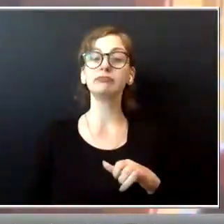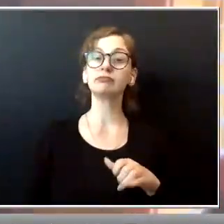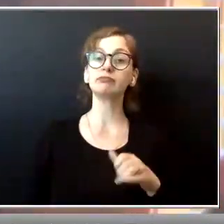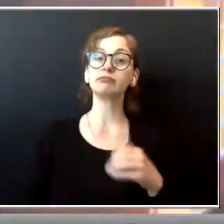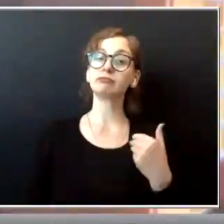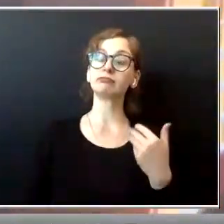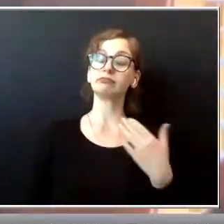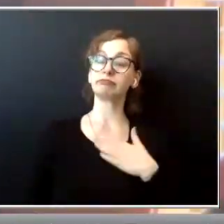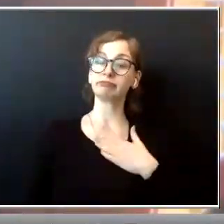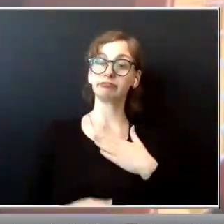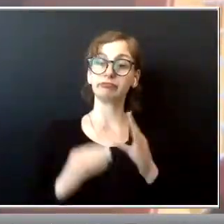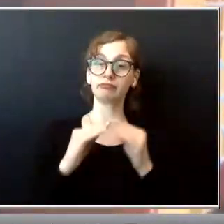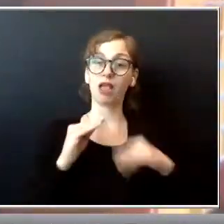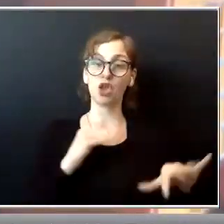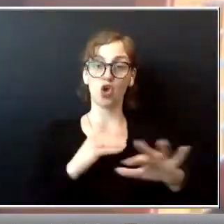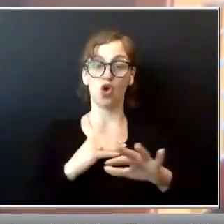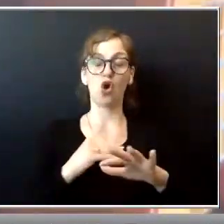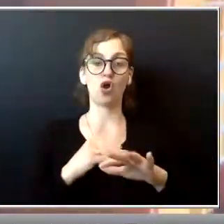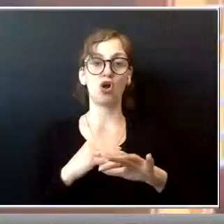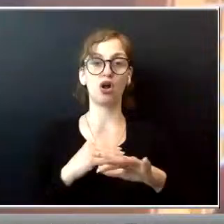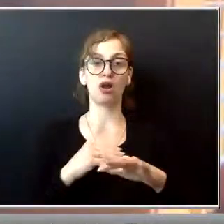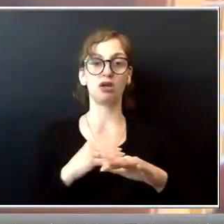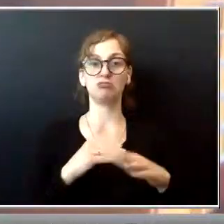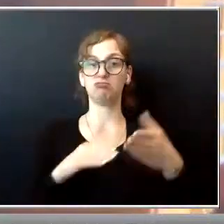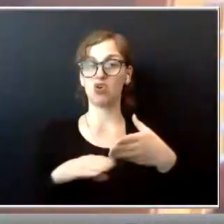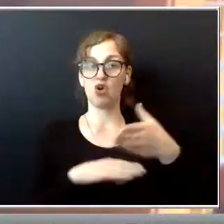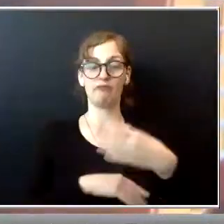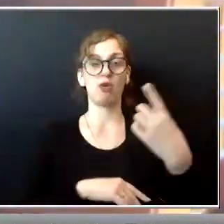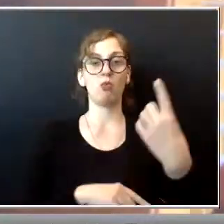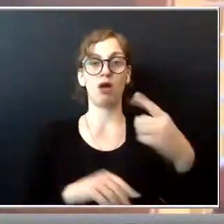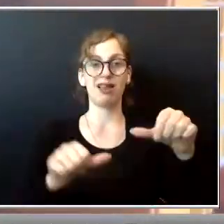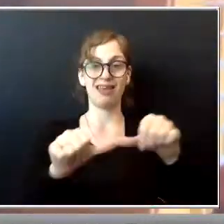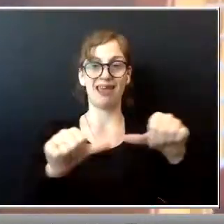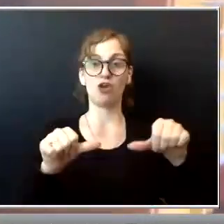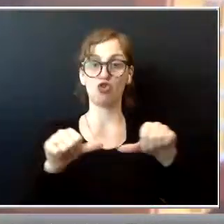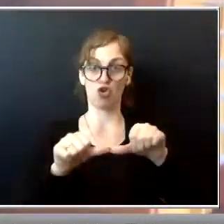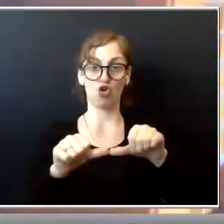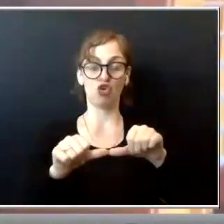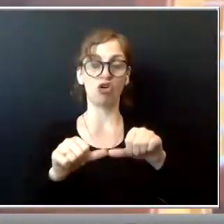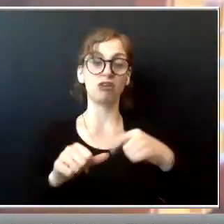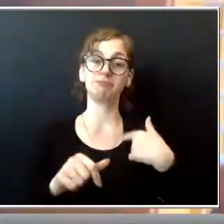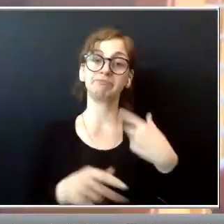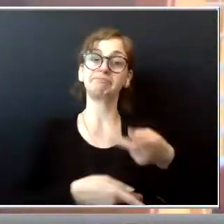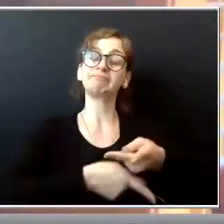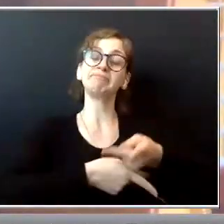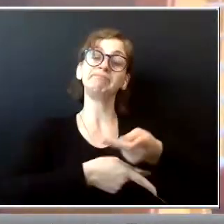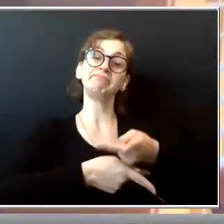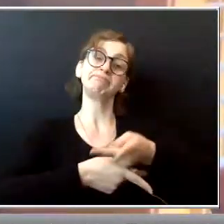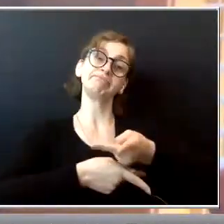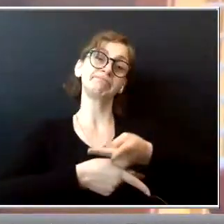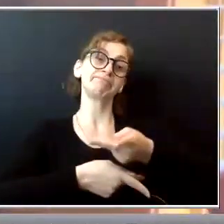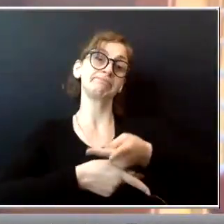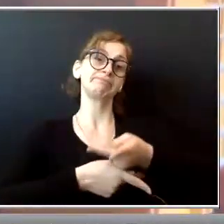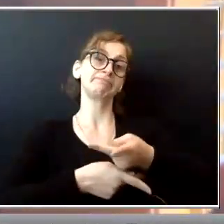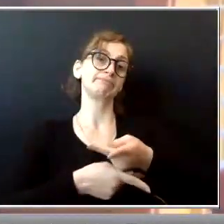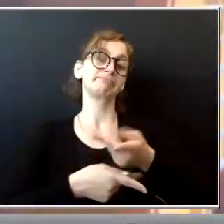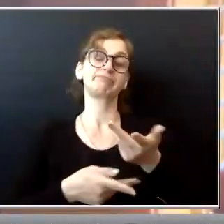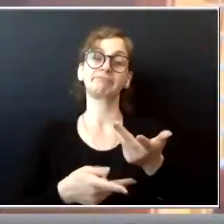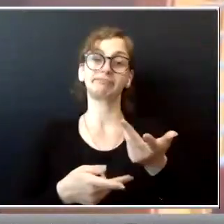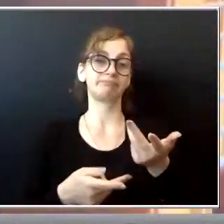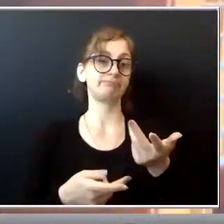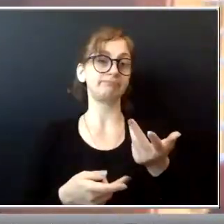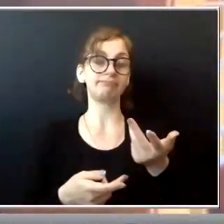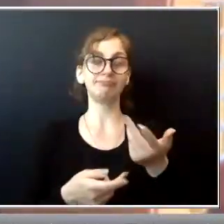that's over an acre, and I maintain that yard with multiple oak